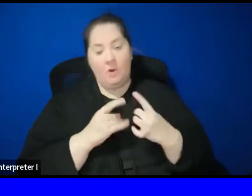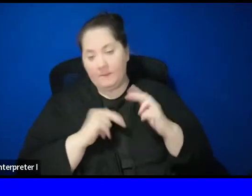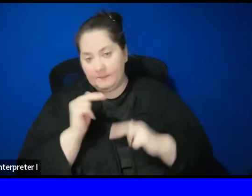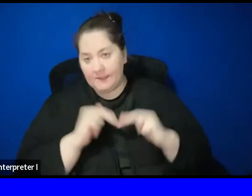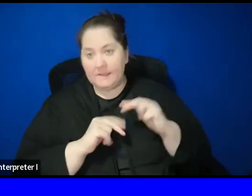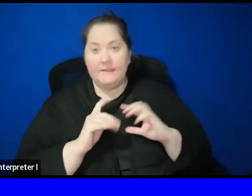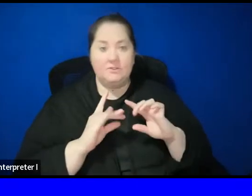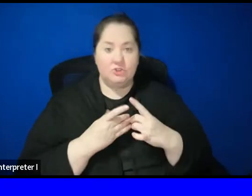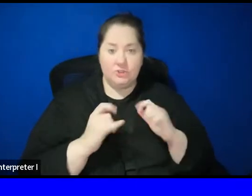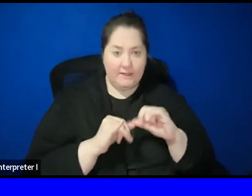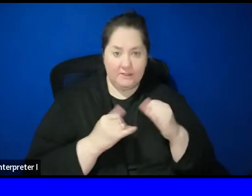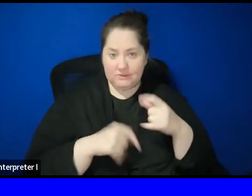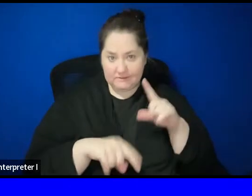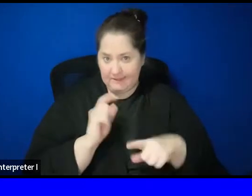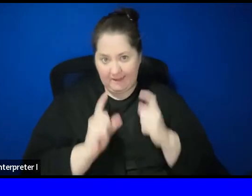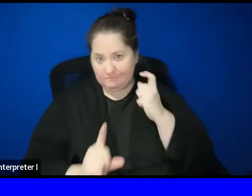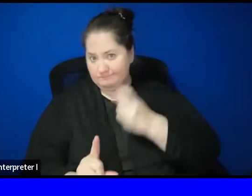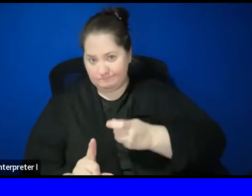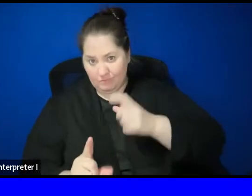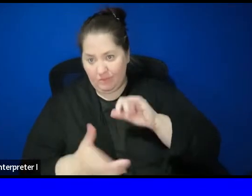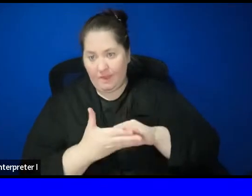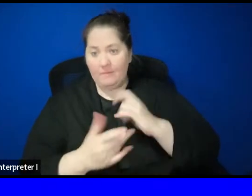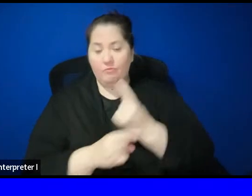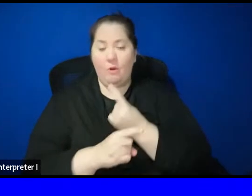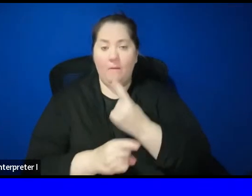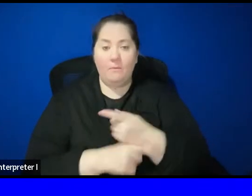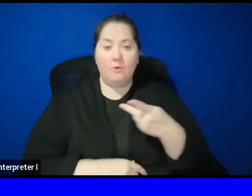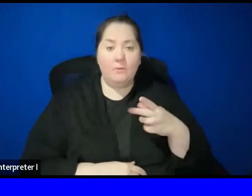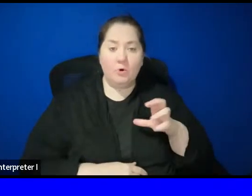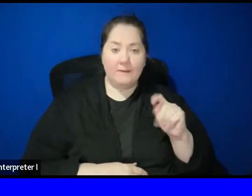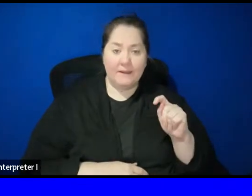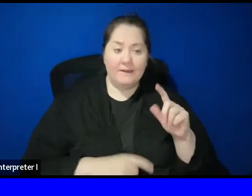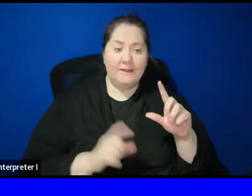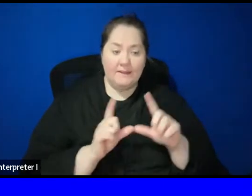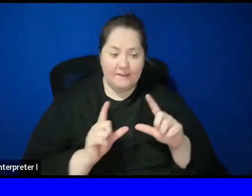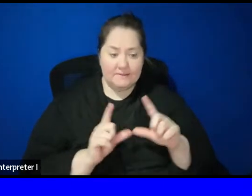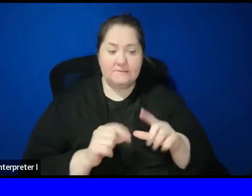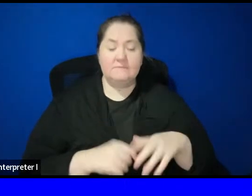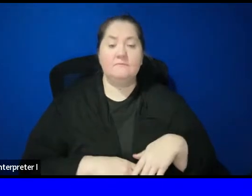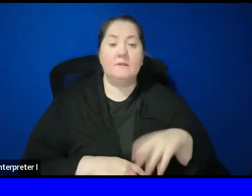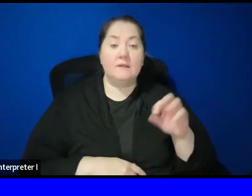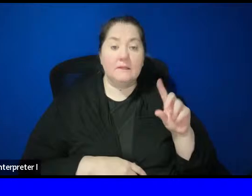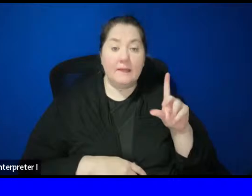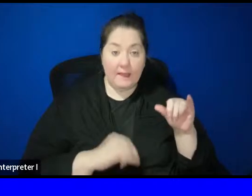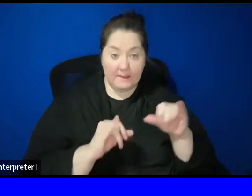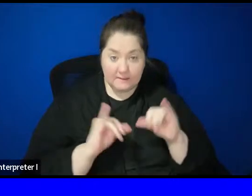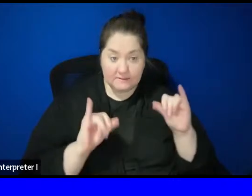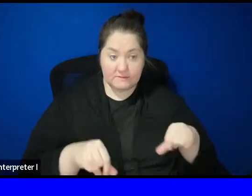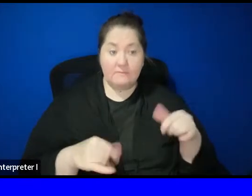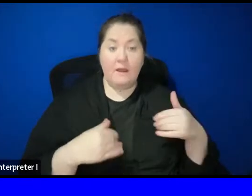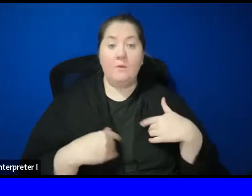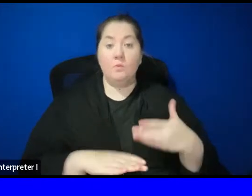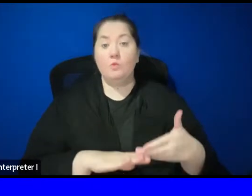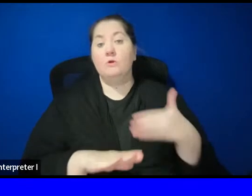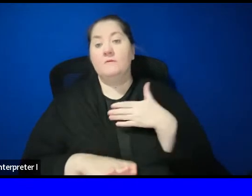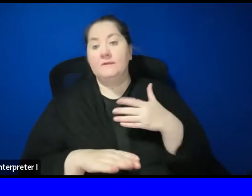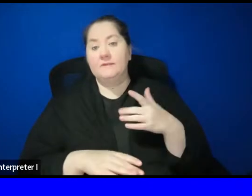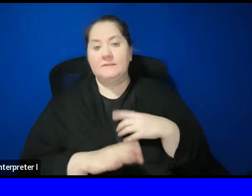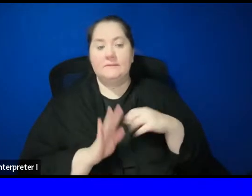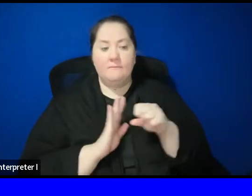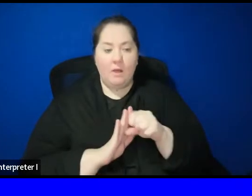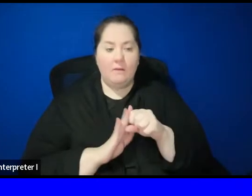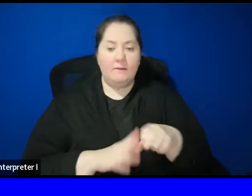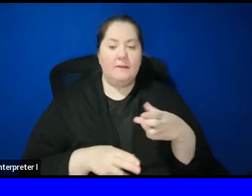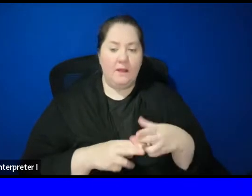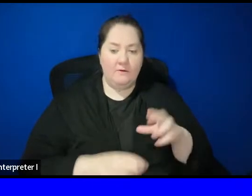agencies are just not able to issue the proper permits and licenses. The alley system had previously symbolically been named for